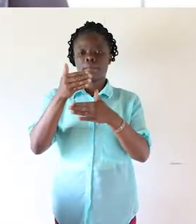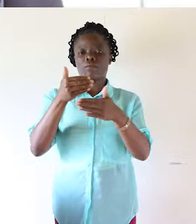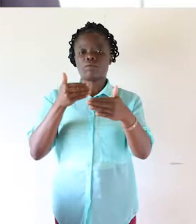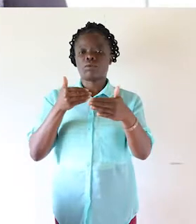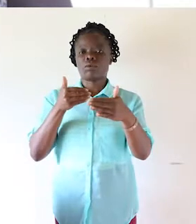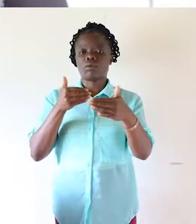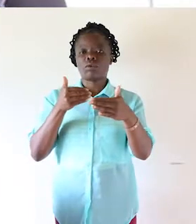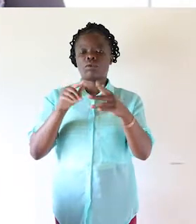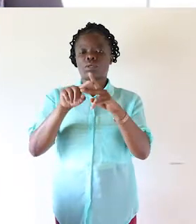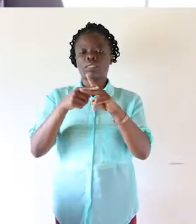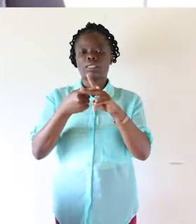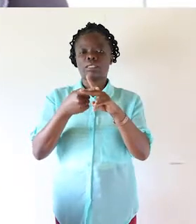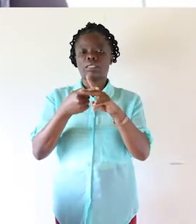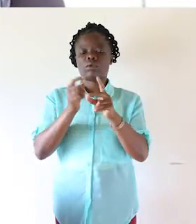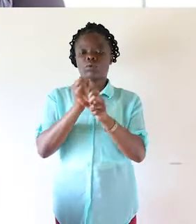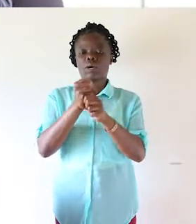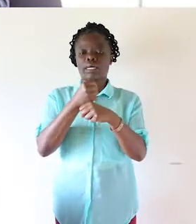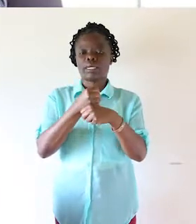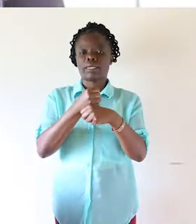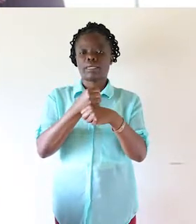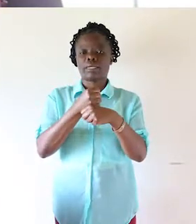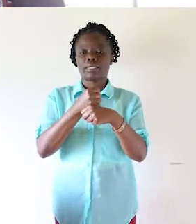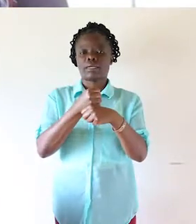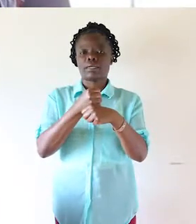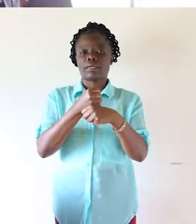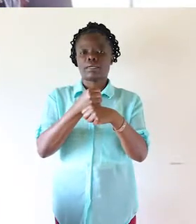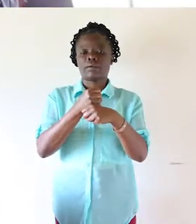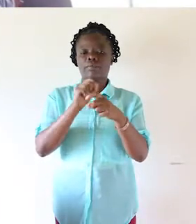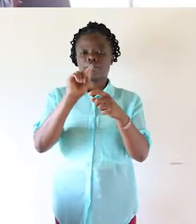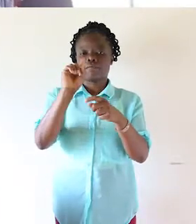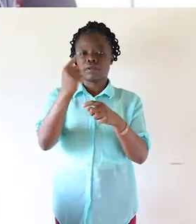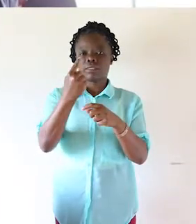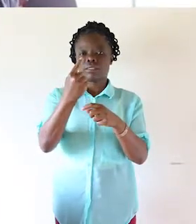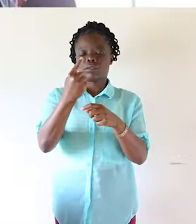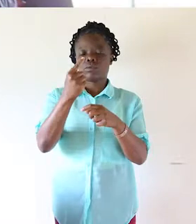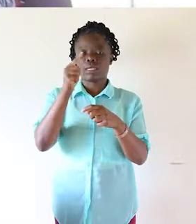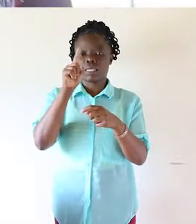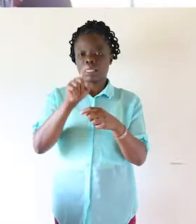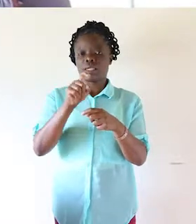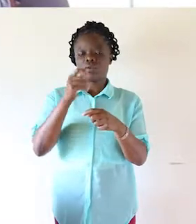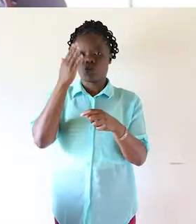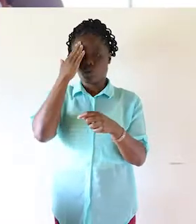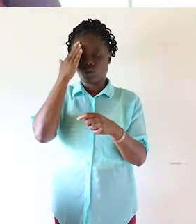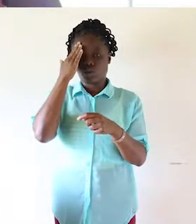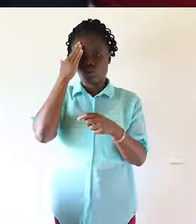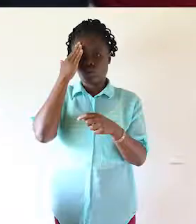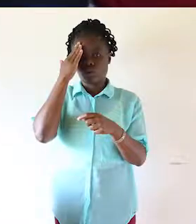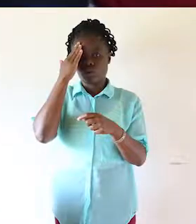before we start working, first we need to